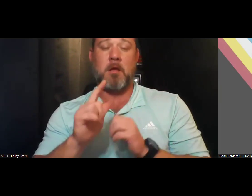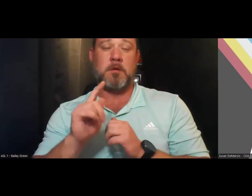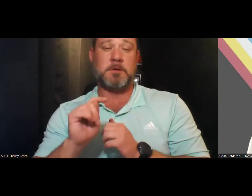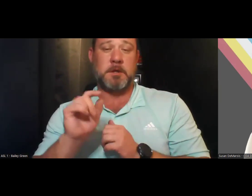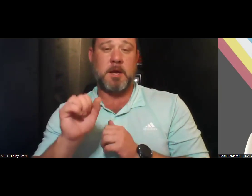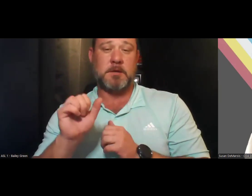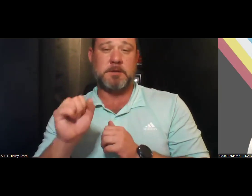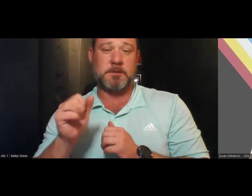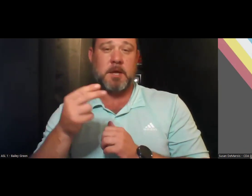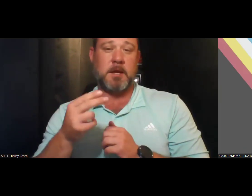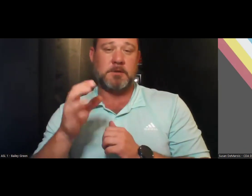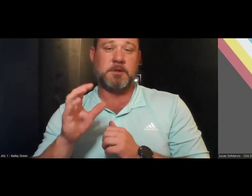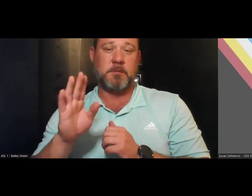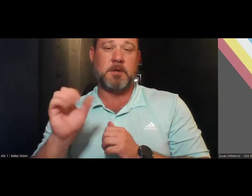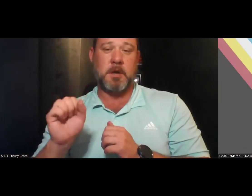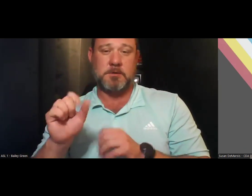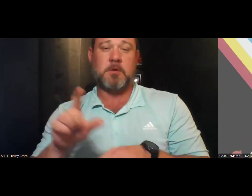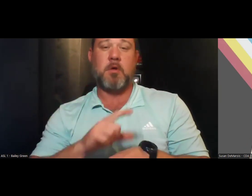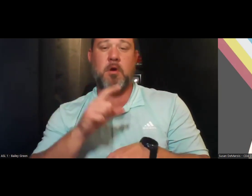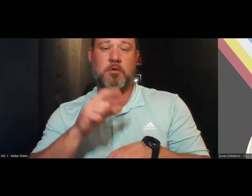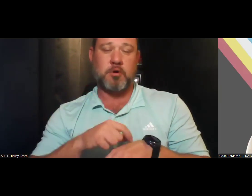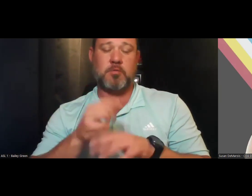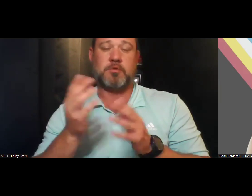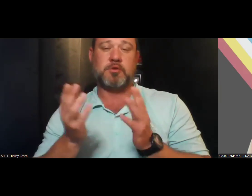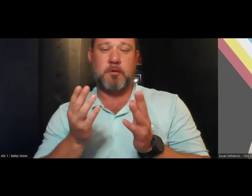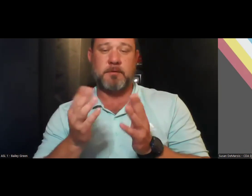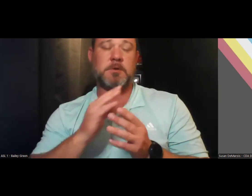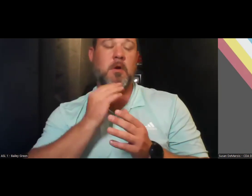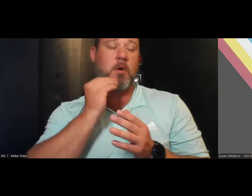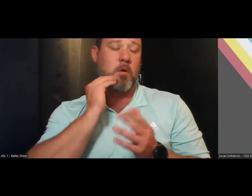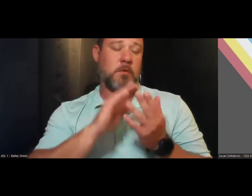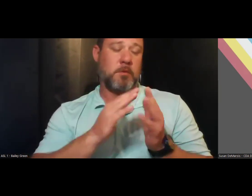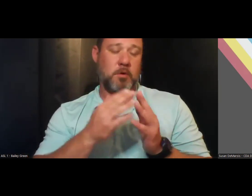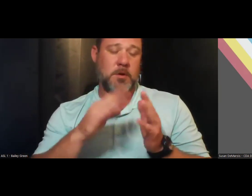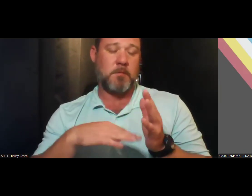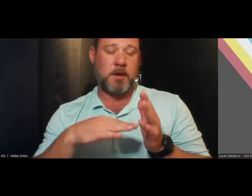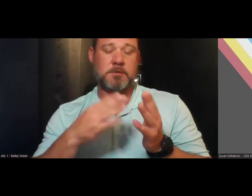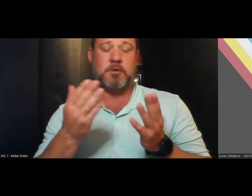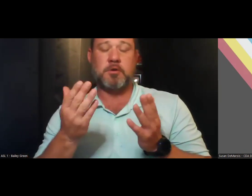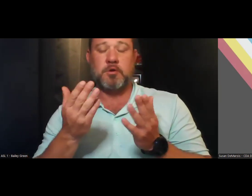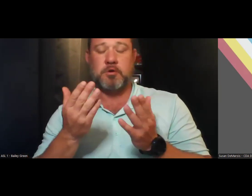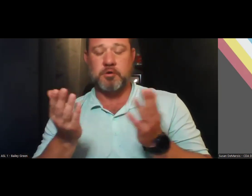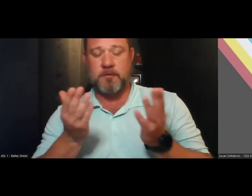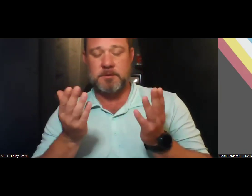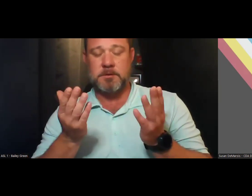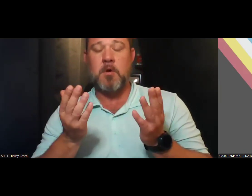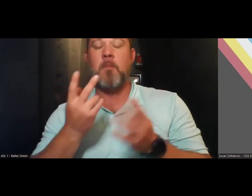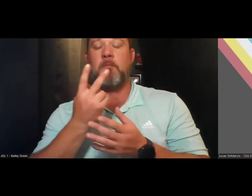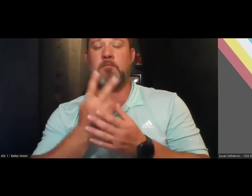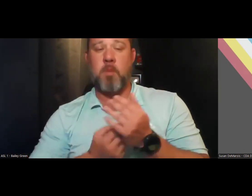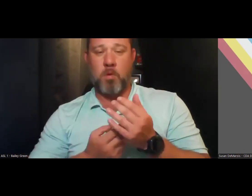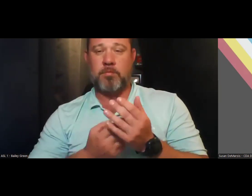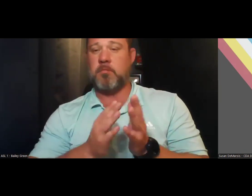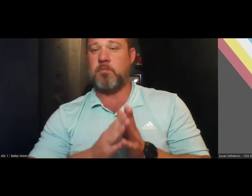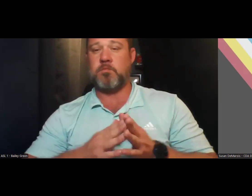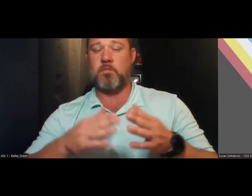LTSS HCBS, Long-Term Services and Support, Home and Community-Based Services Continuum, is both deep and wide,